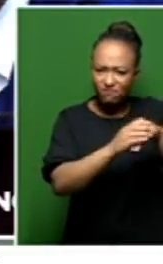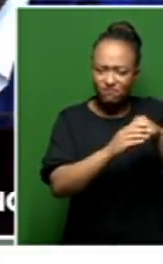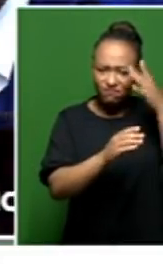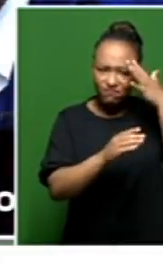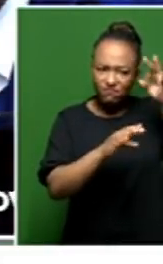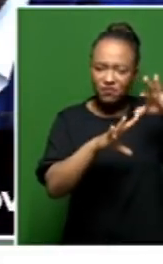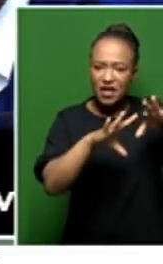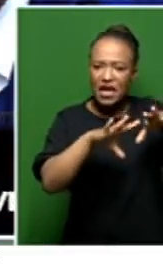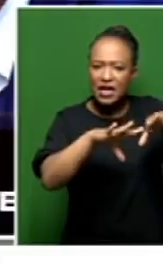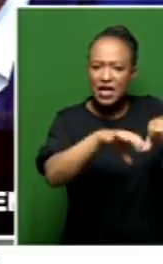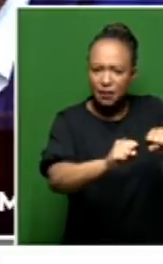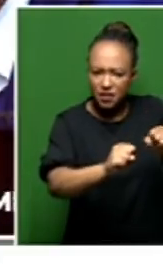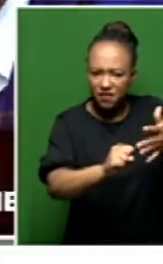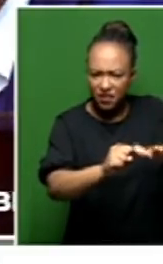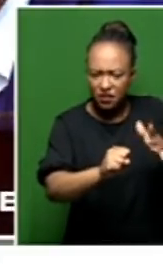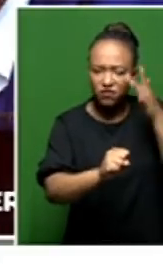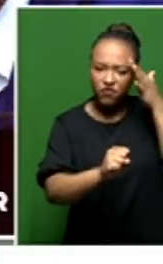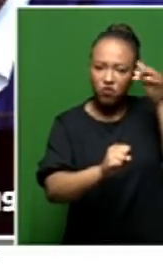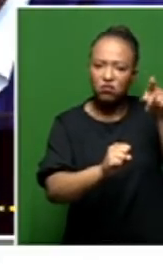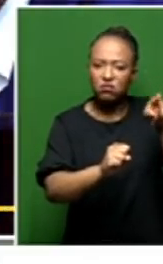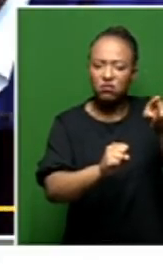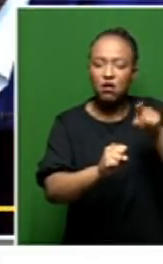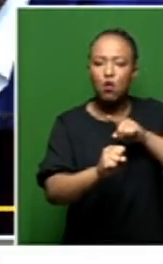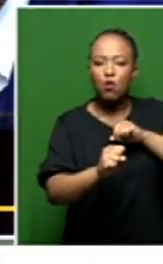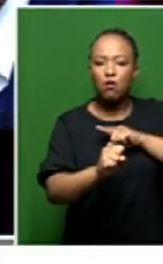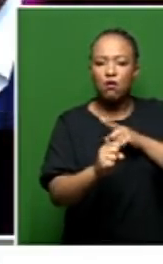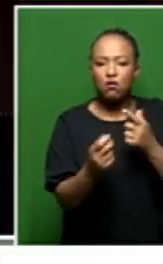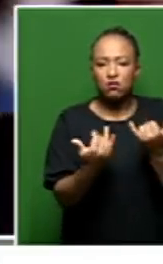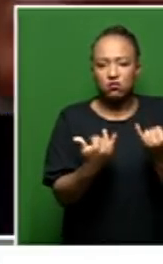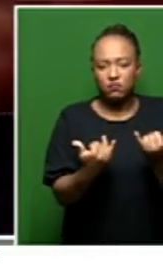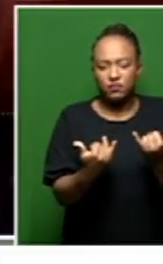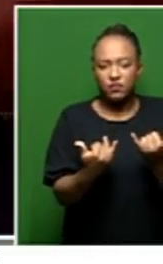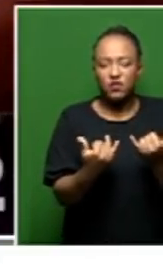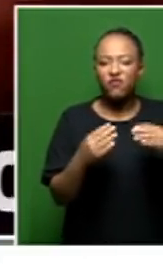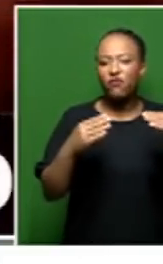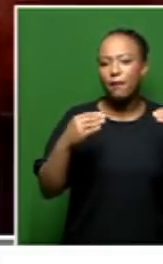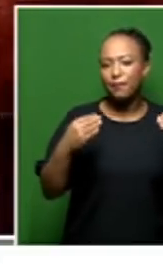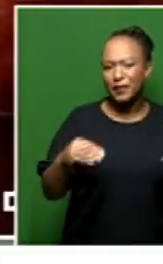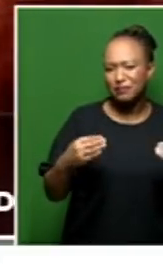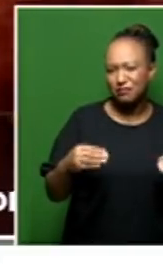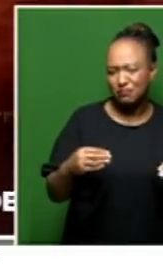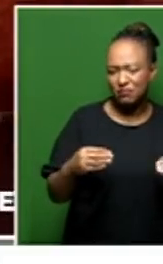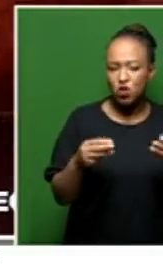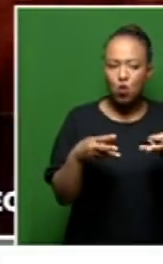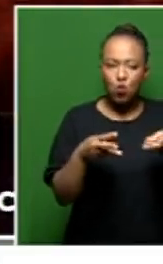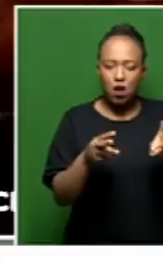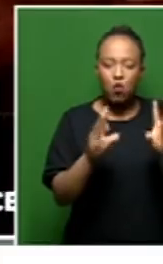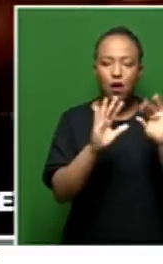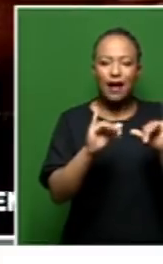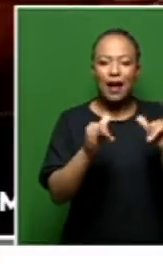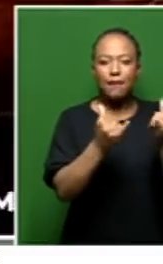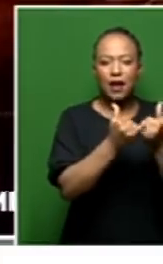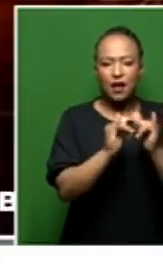capture of the state and repurposing it for the business interests of